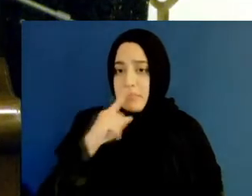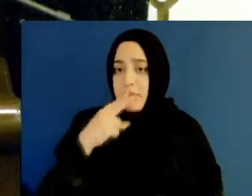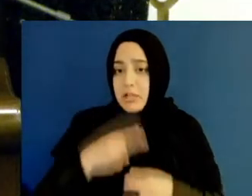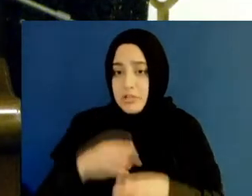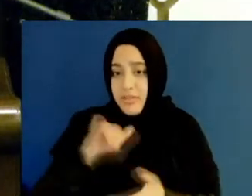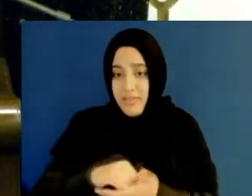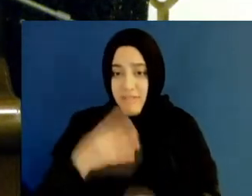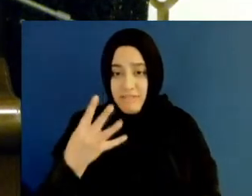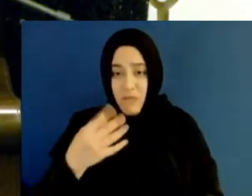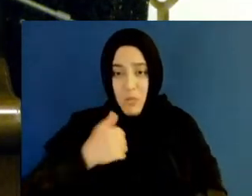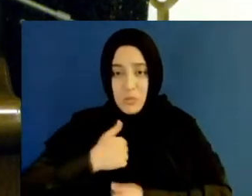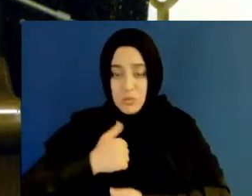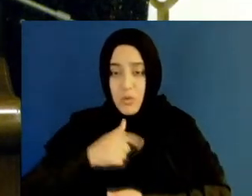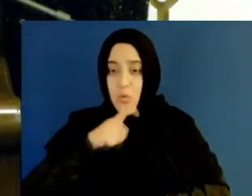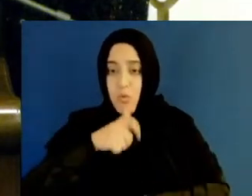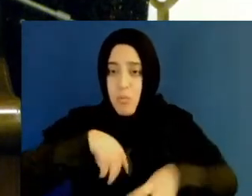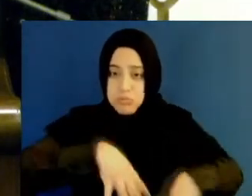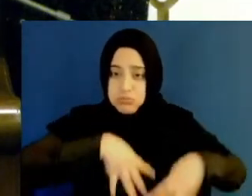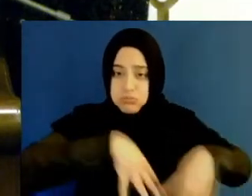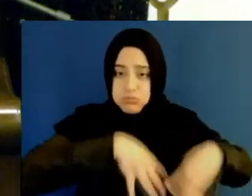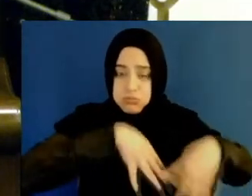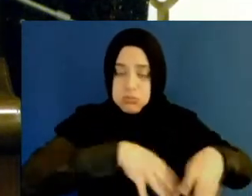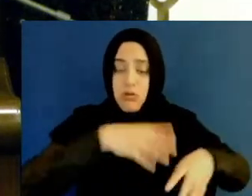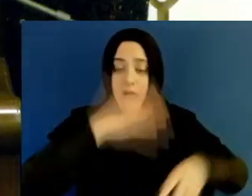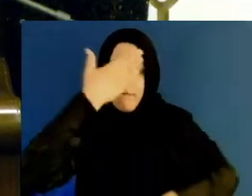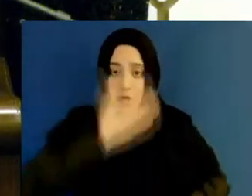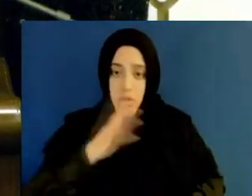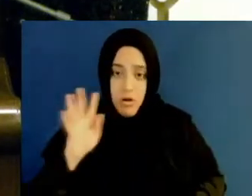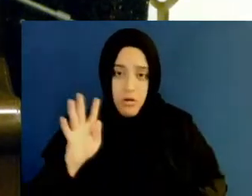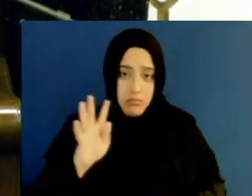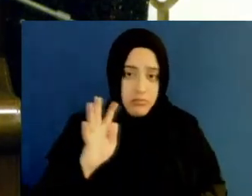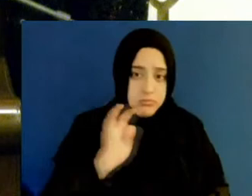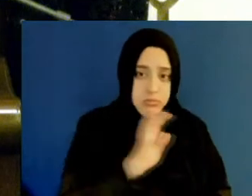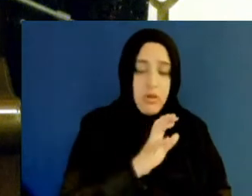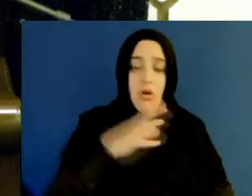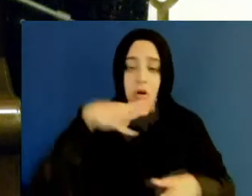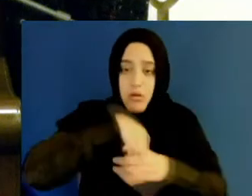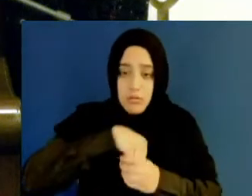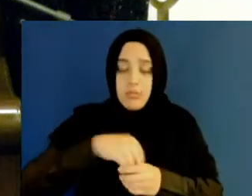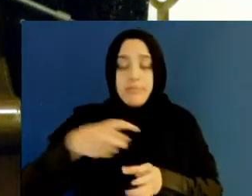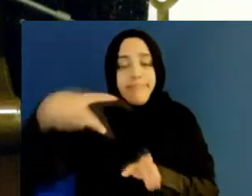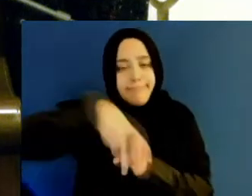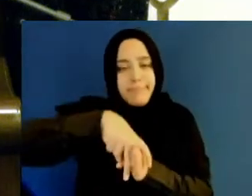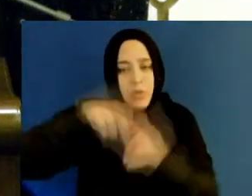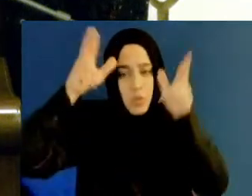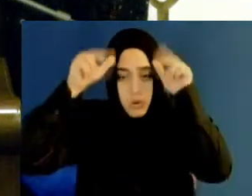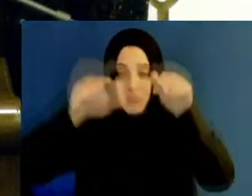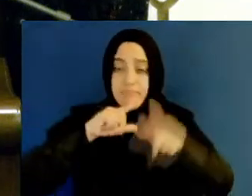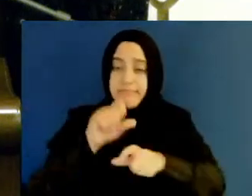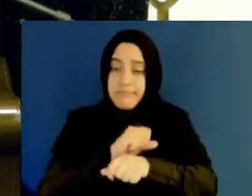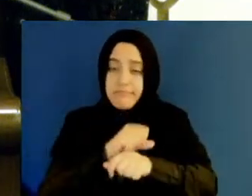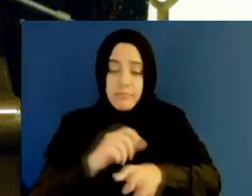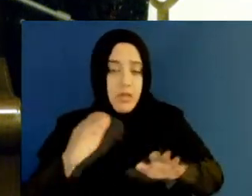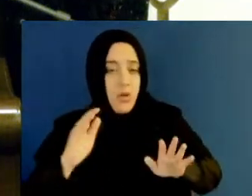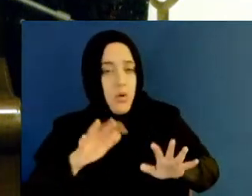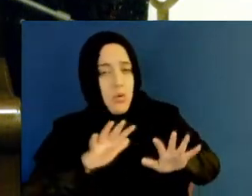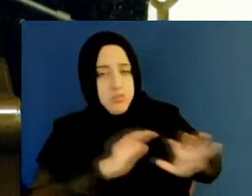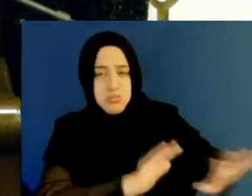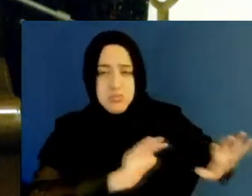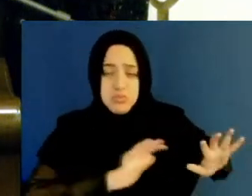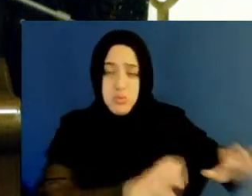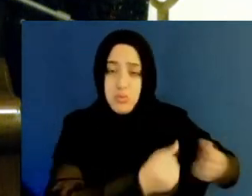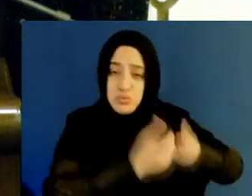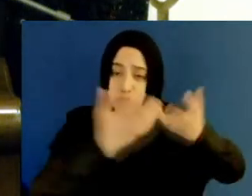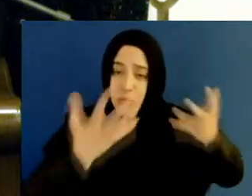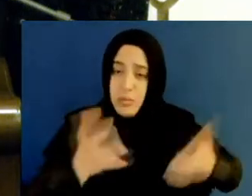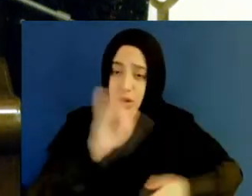marching forward on their horses, they pushed back the enemy ranks so much on the day of Ashura. Umar ibn